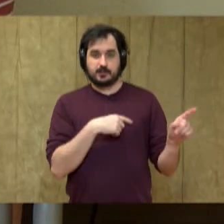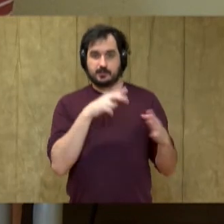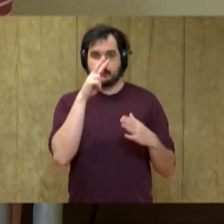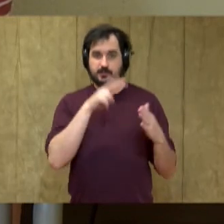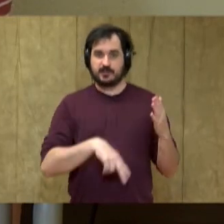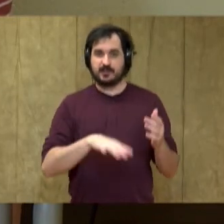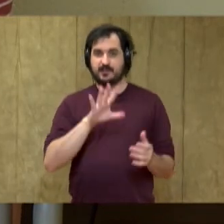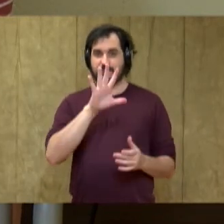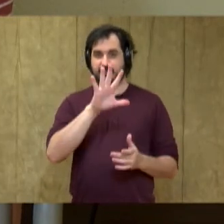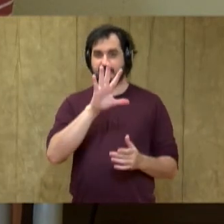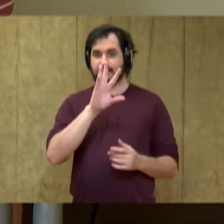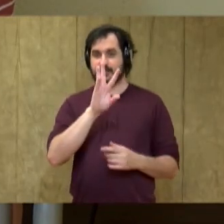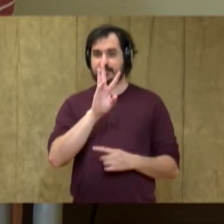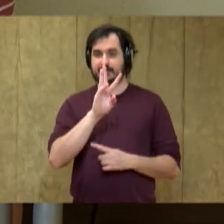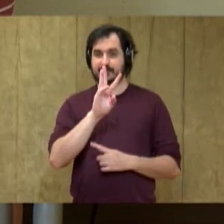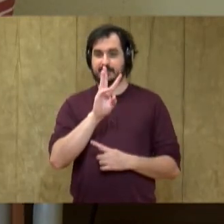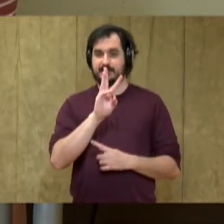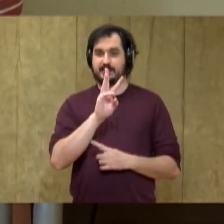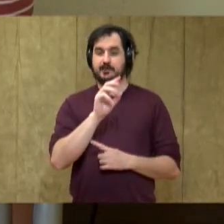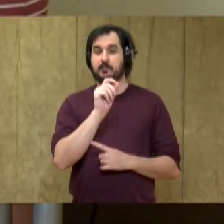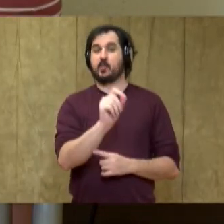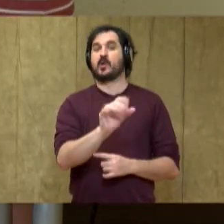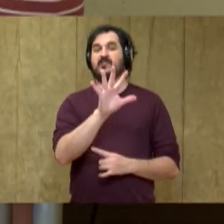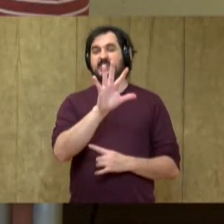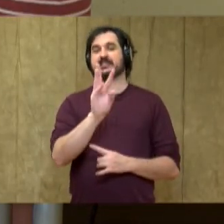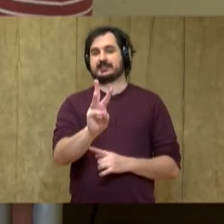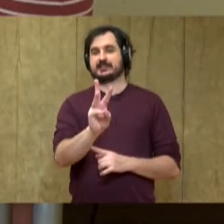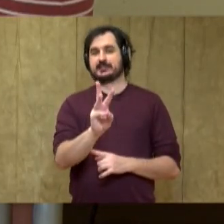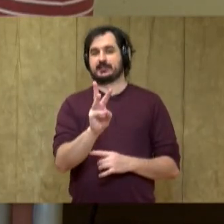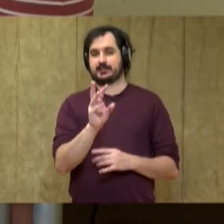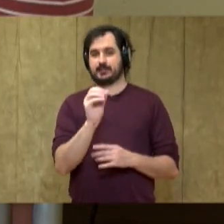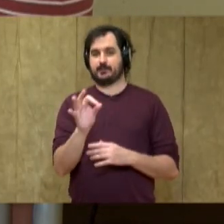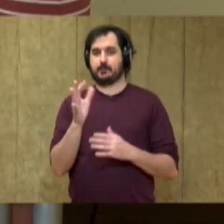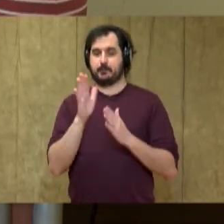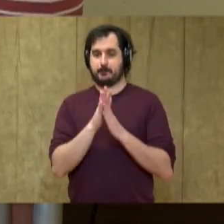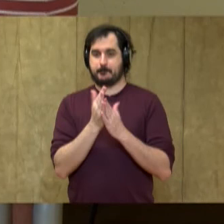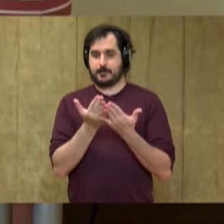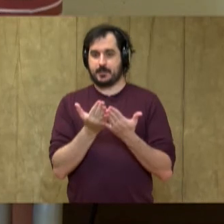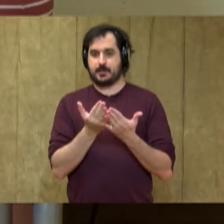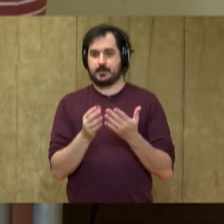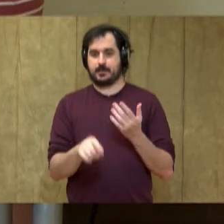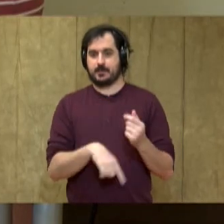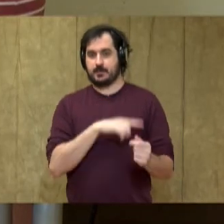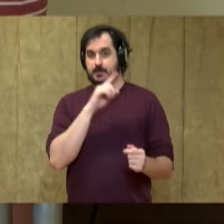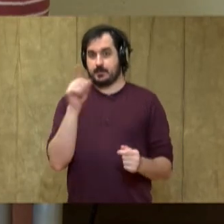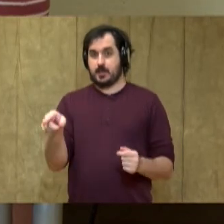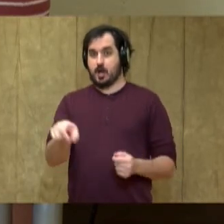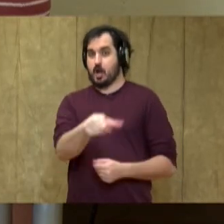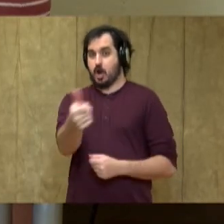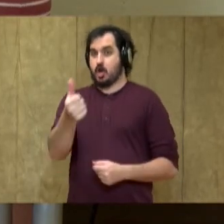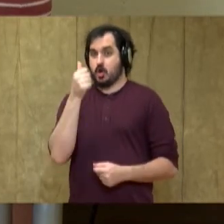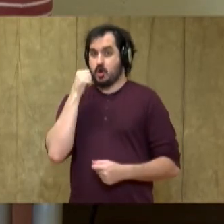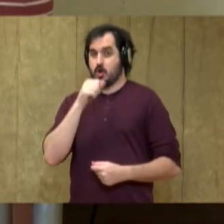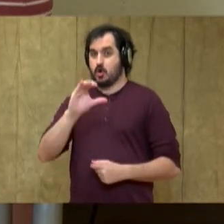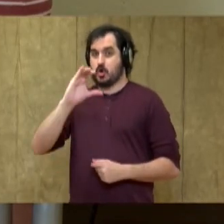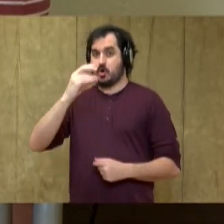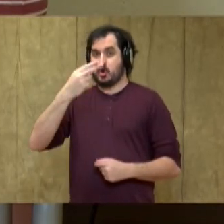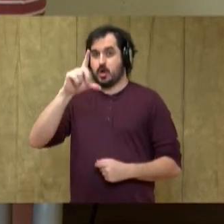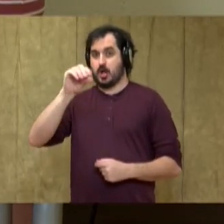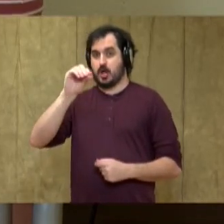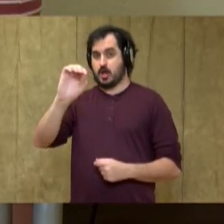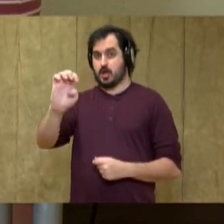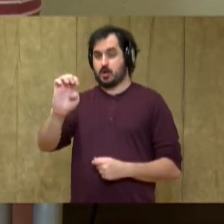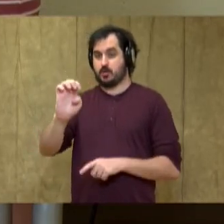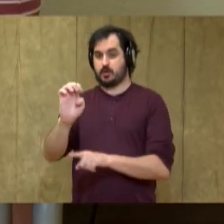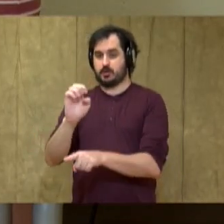56 hundredths of the book. Chloe has read 7/10 of the book. Which